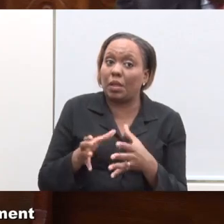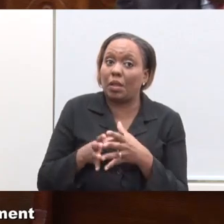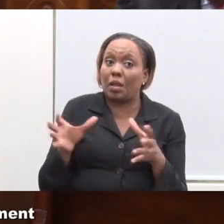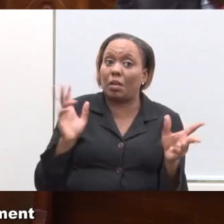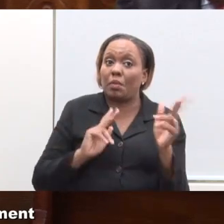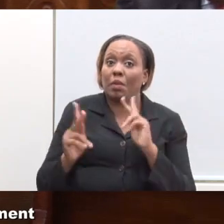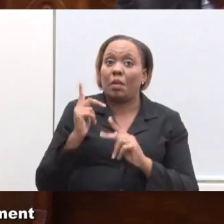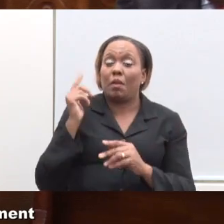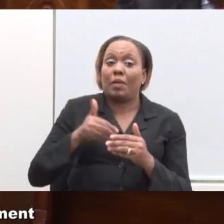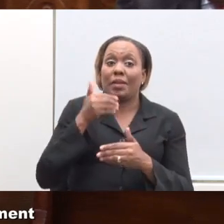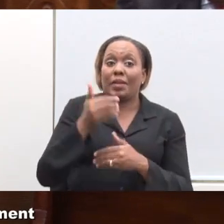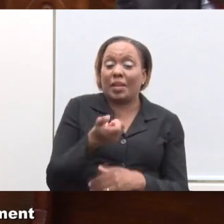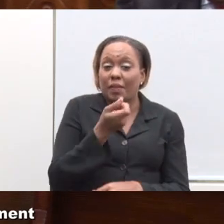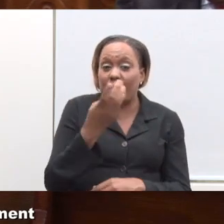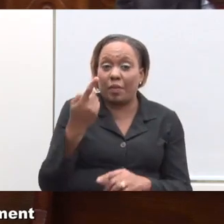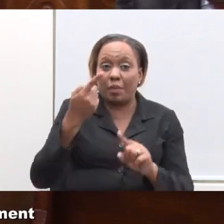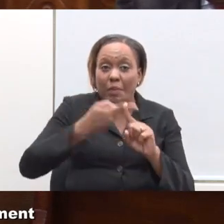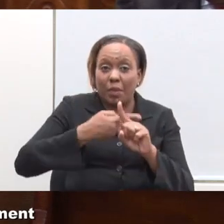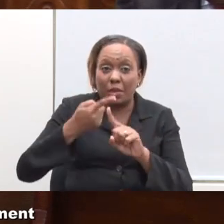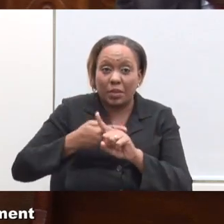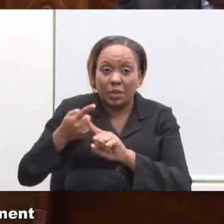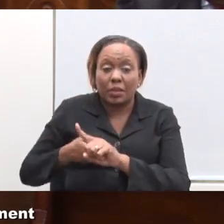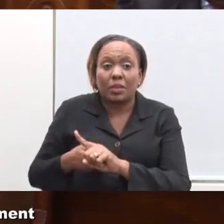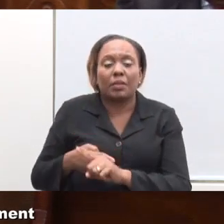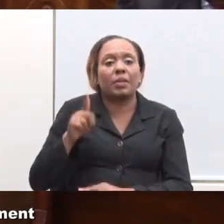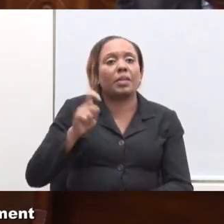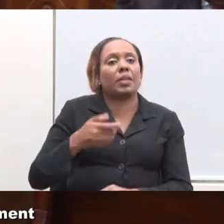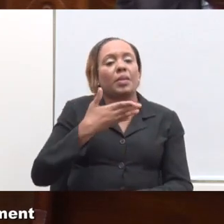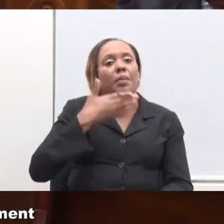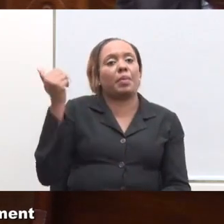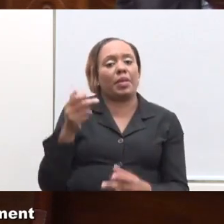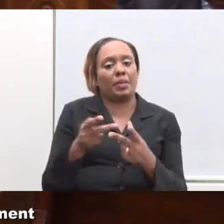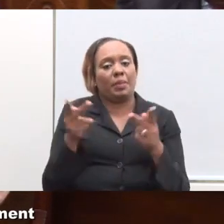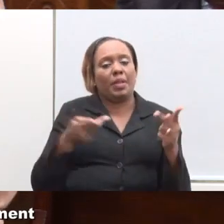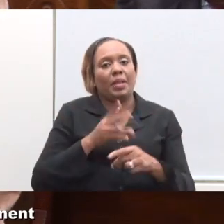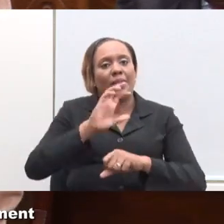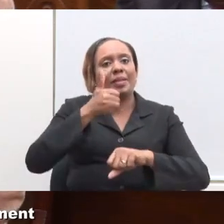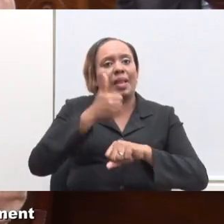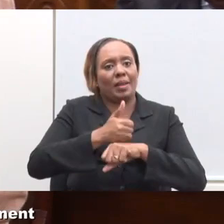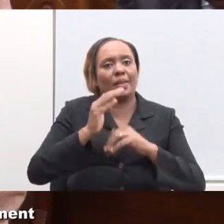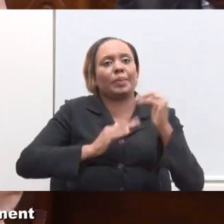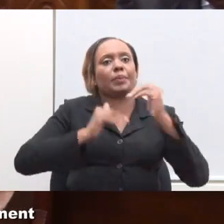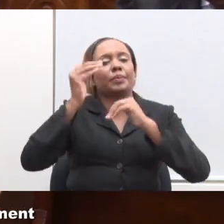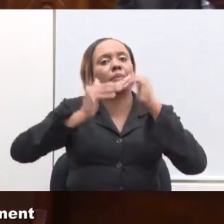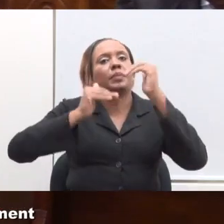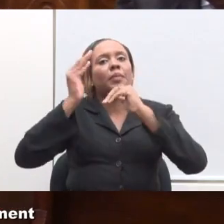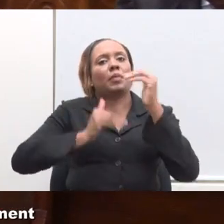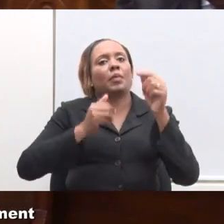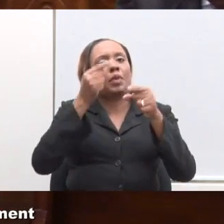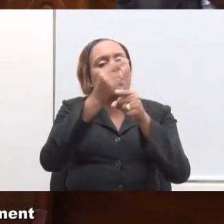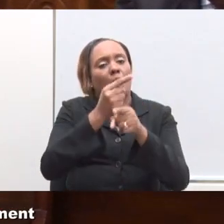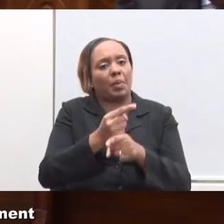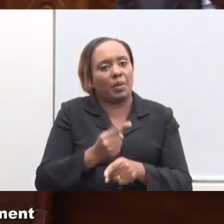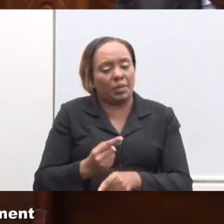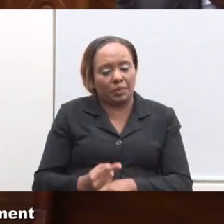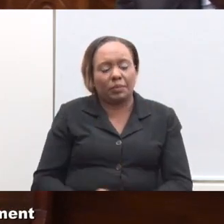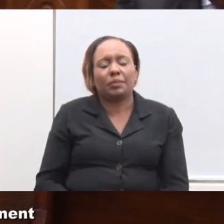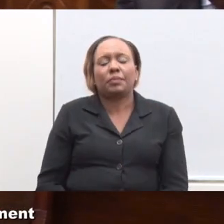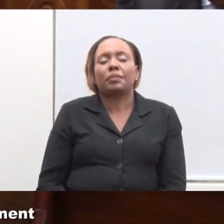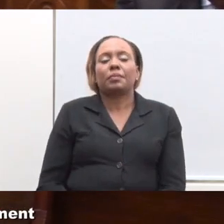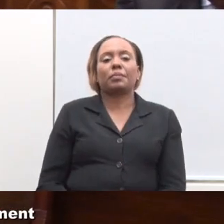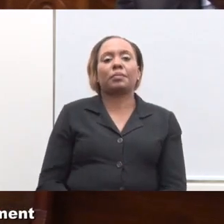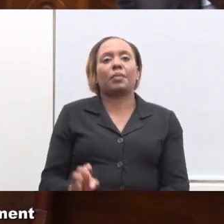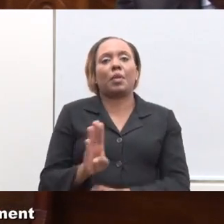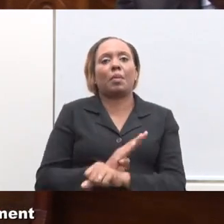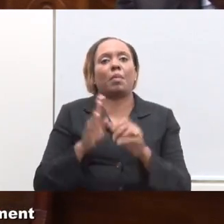of the next few months, and we need to have the best facilities in order to operate and do that properly so that Barbadians can keep